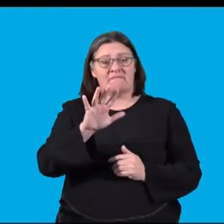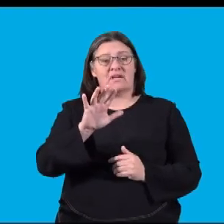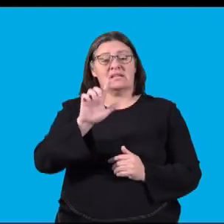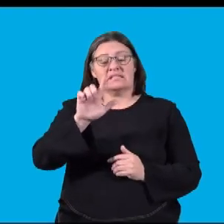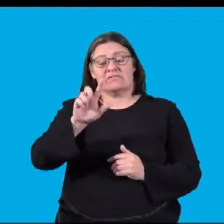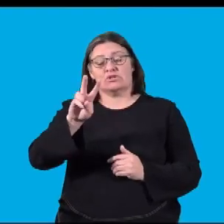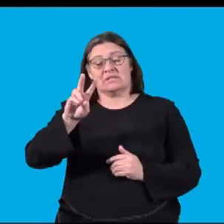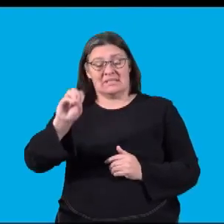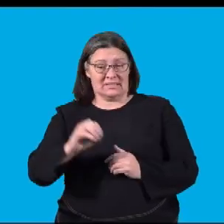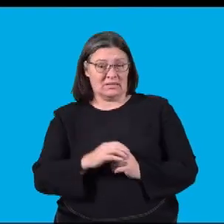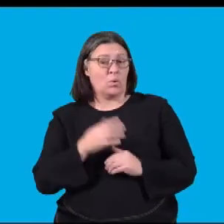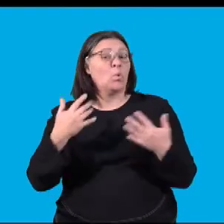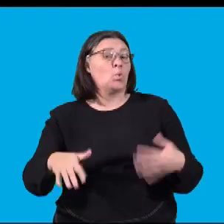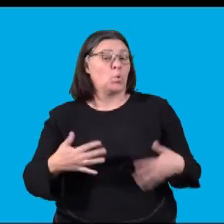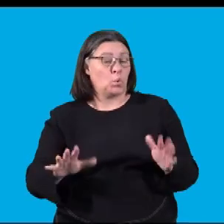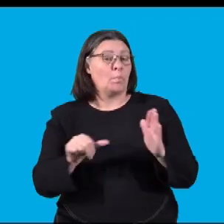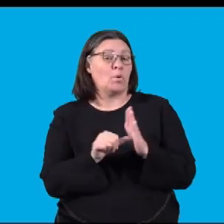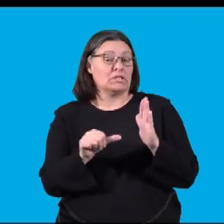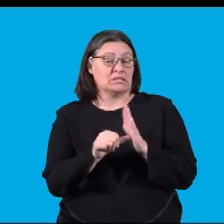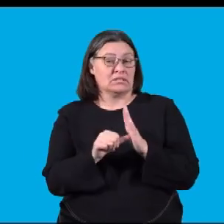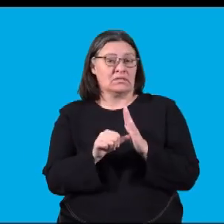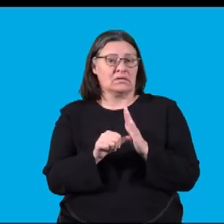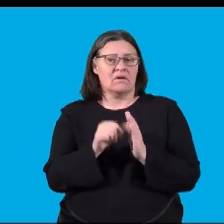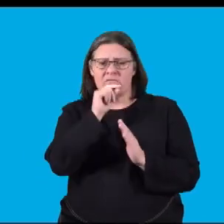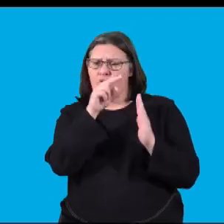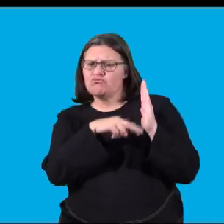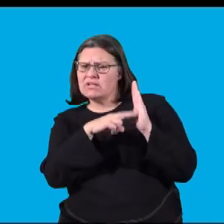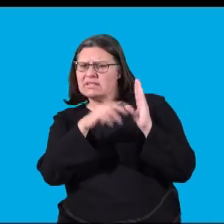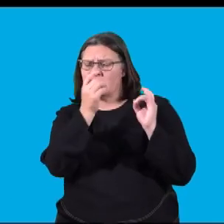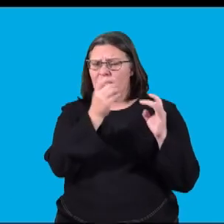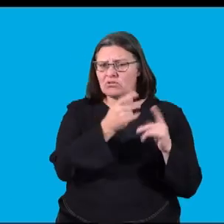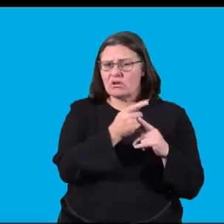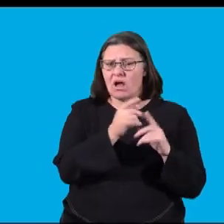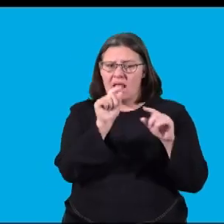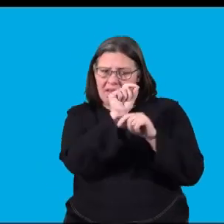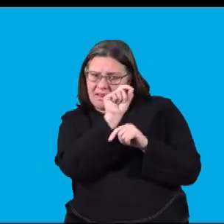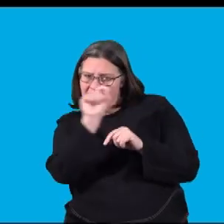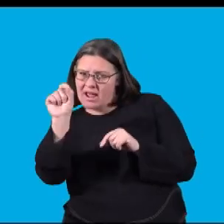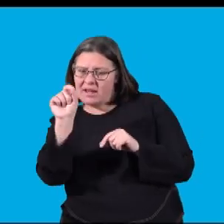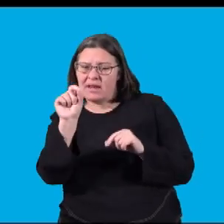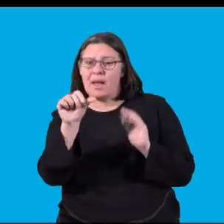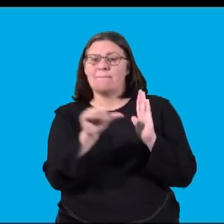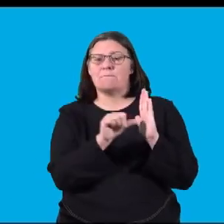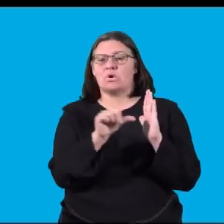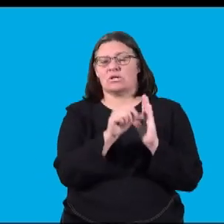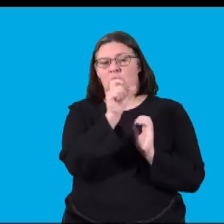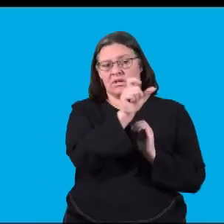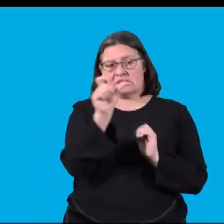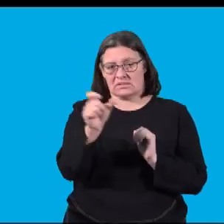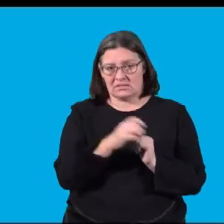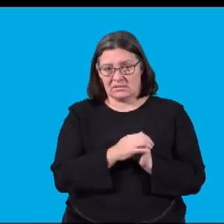25,720. Very, very key here. And once you read this information, underline the key